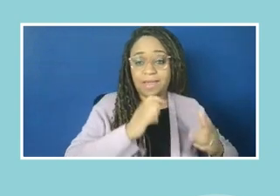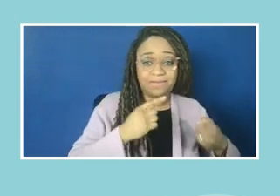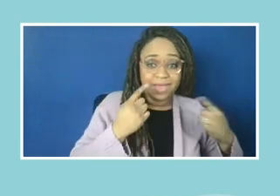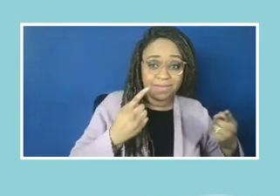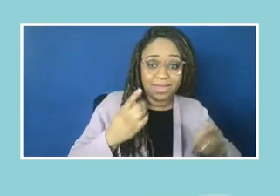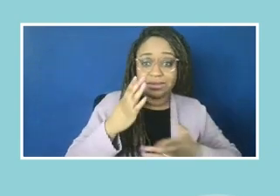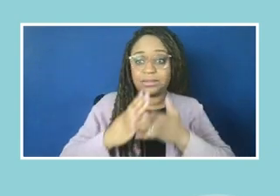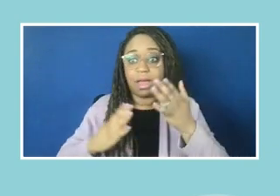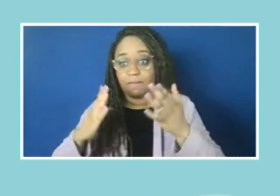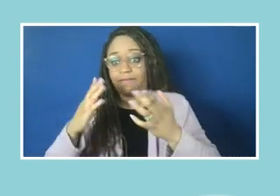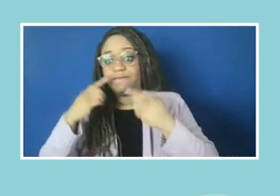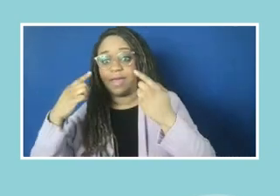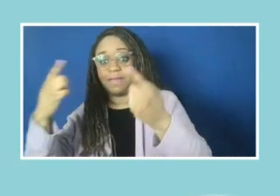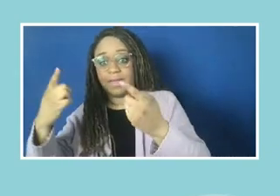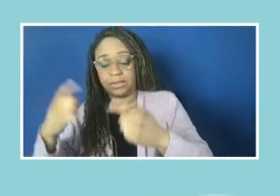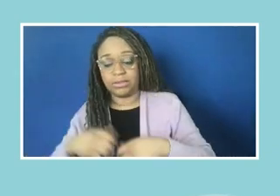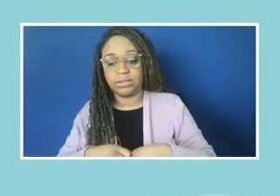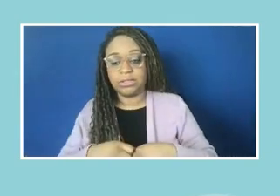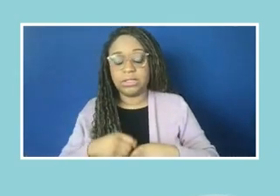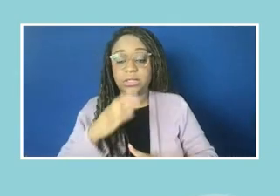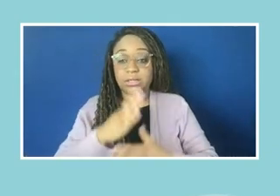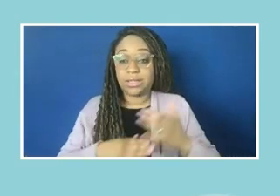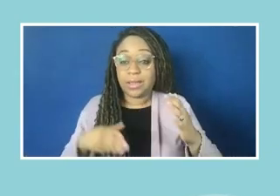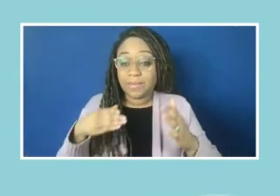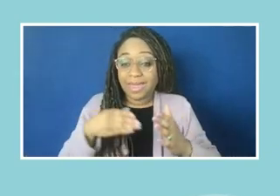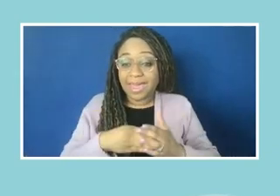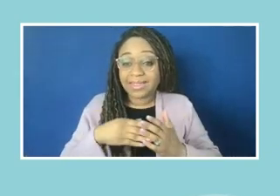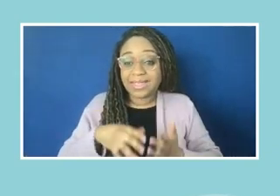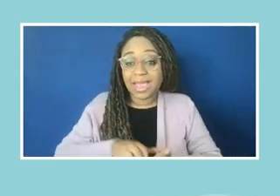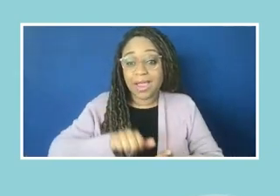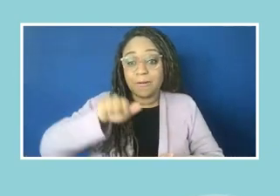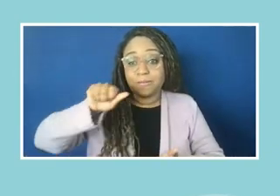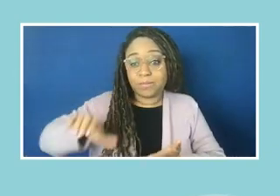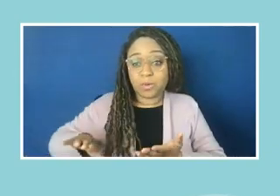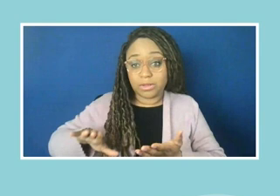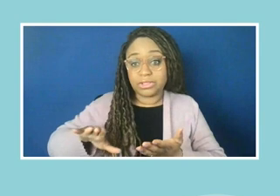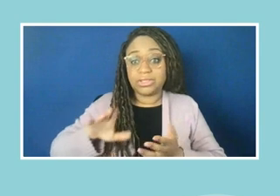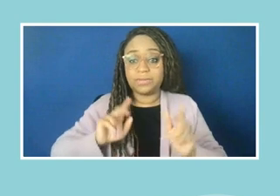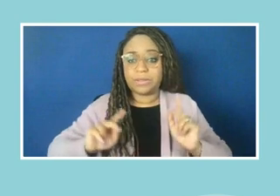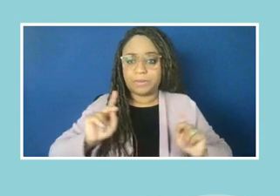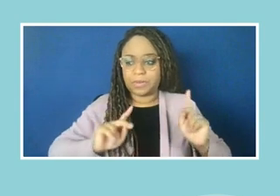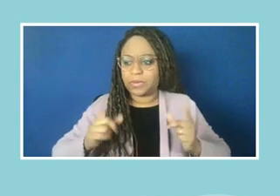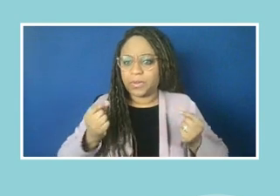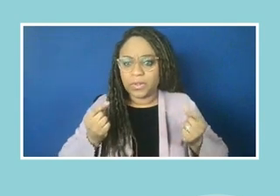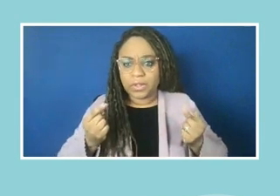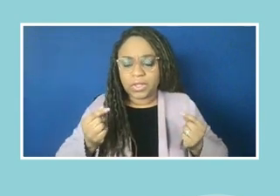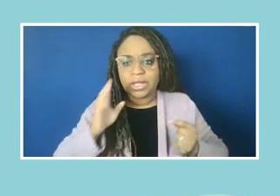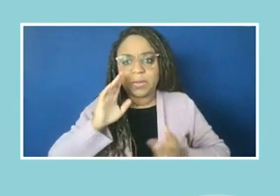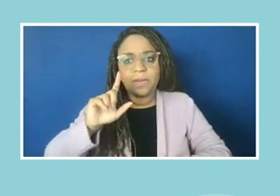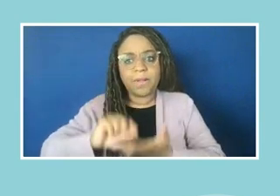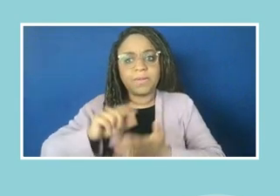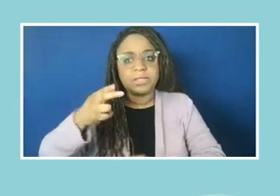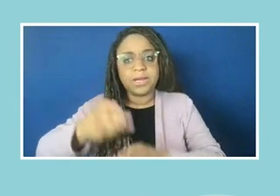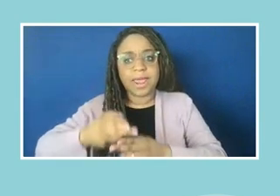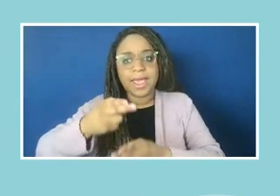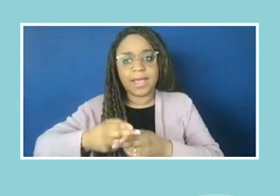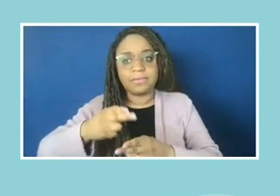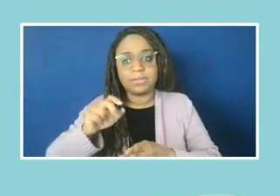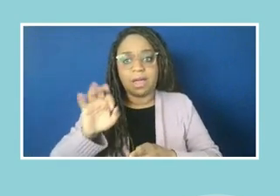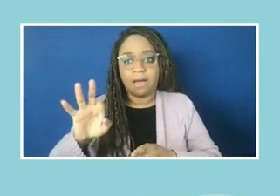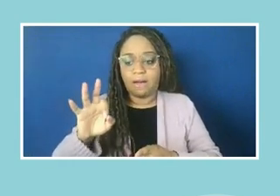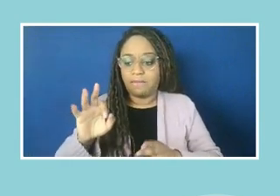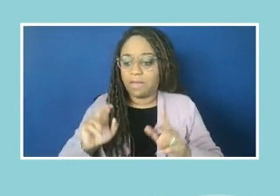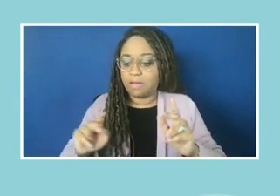anti-abortion activists who would publish the names and information of abortion providers, and if they got killed, their names were stricken out